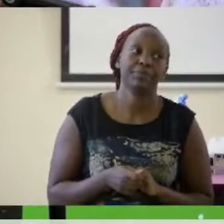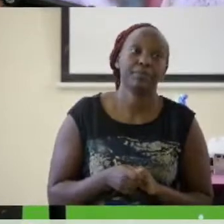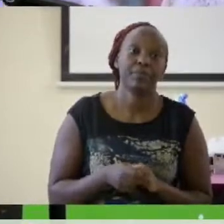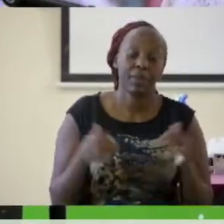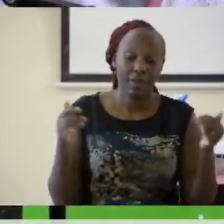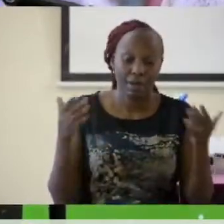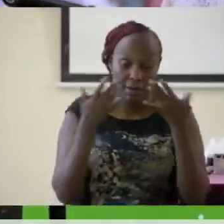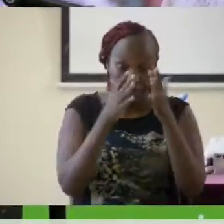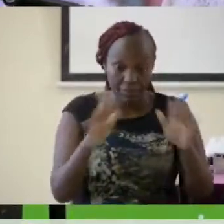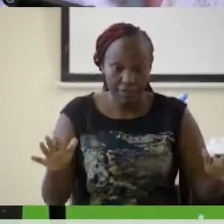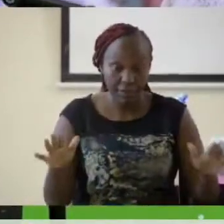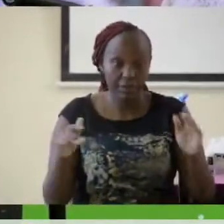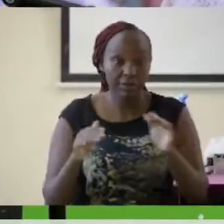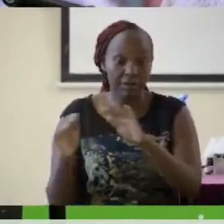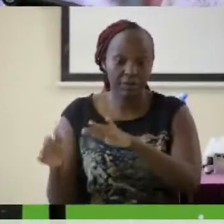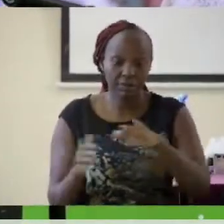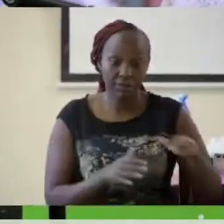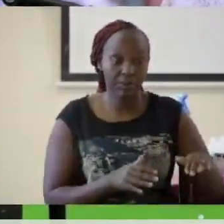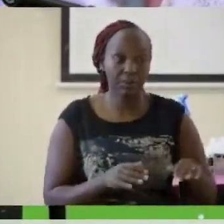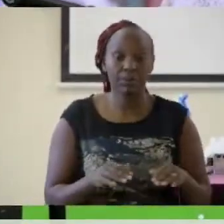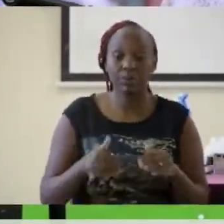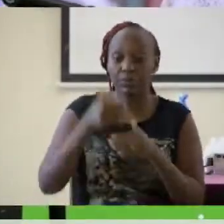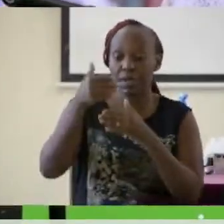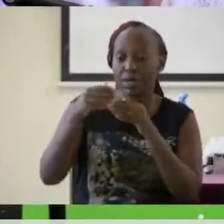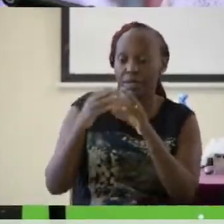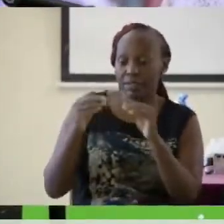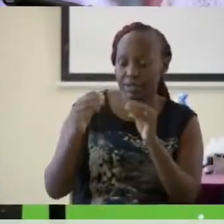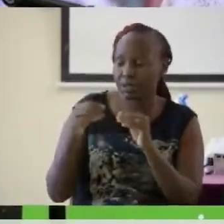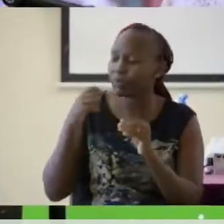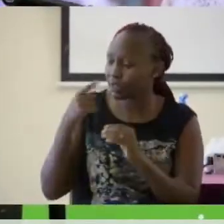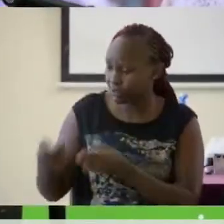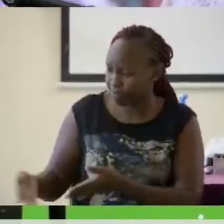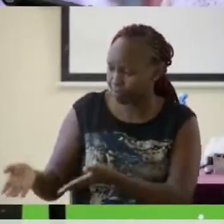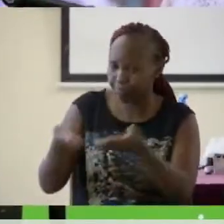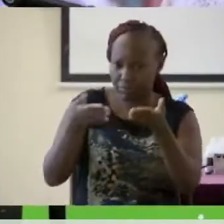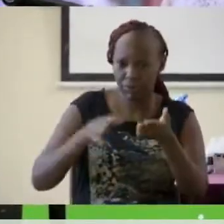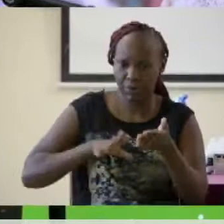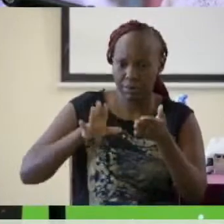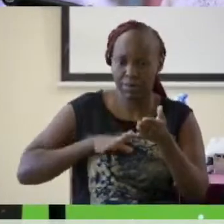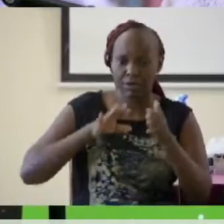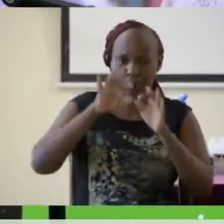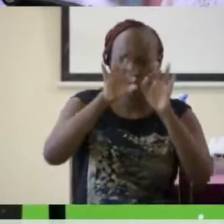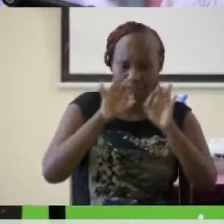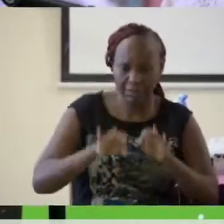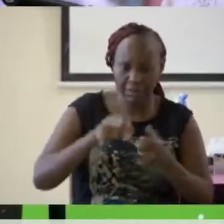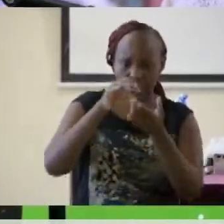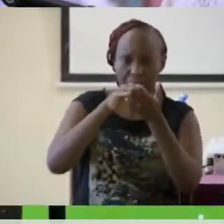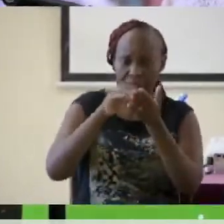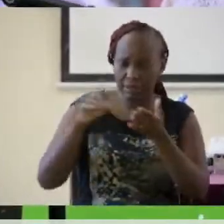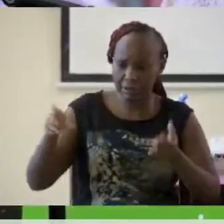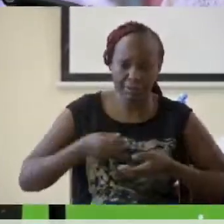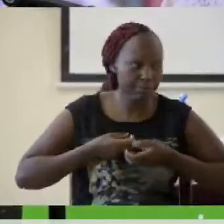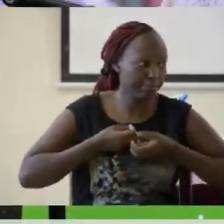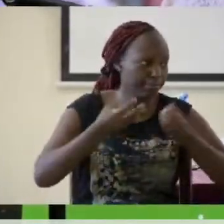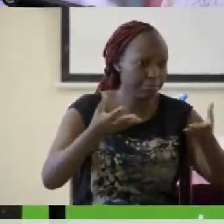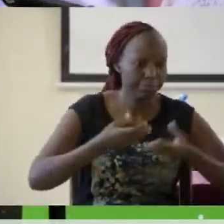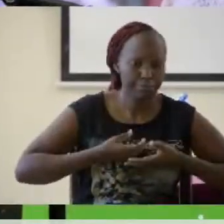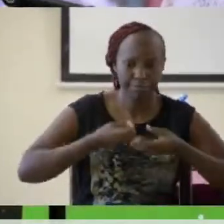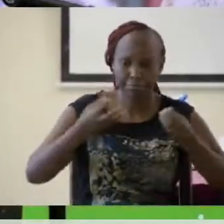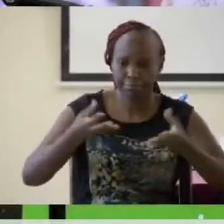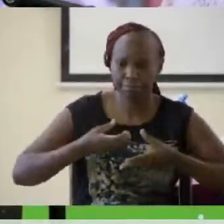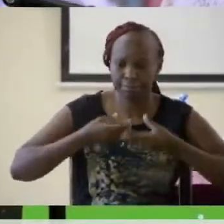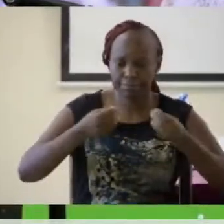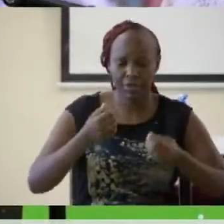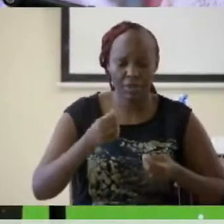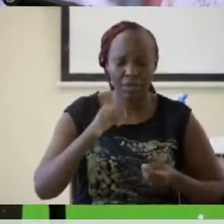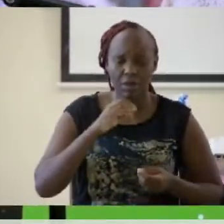that happened, next session, we told the widows to tell their cases. And the widows told their cases. And the Luo